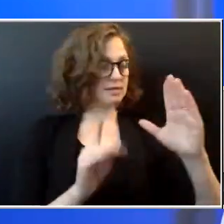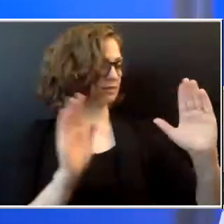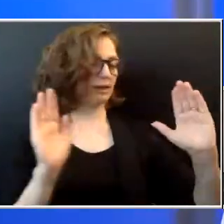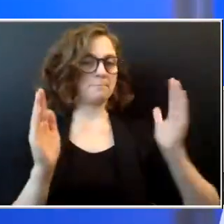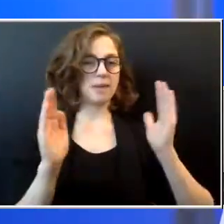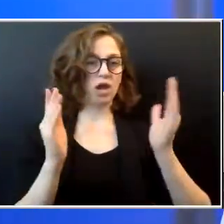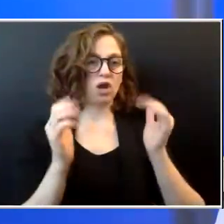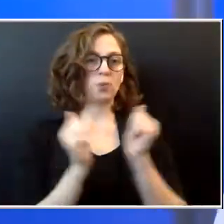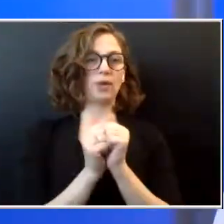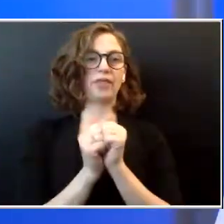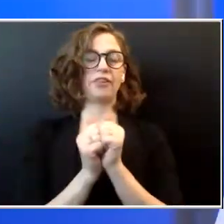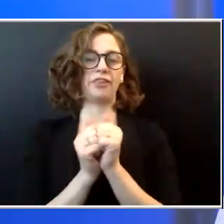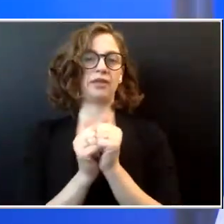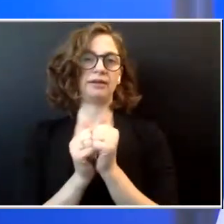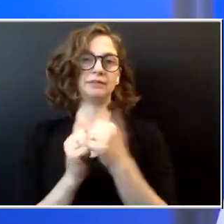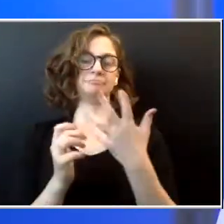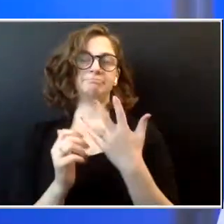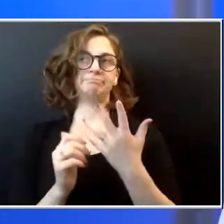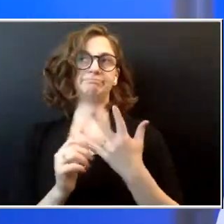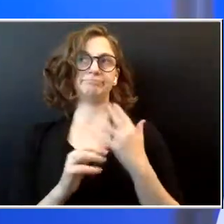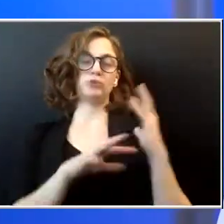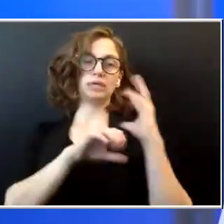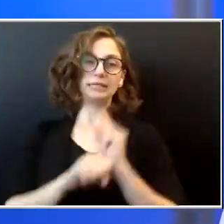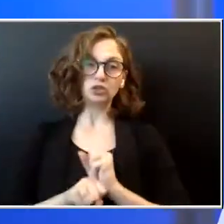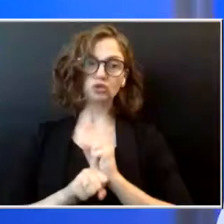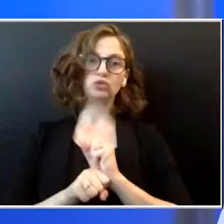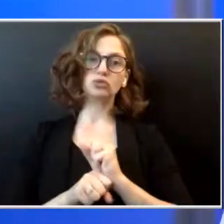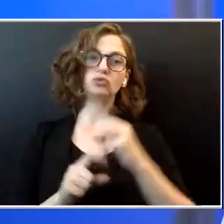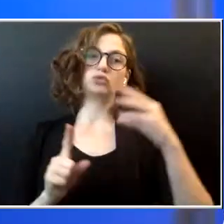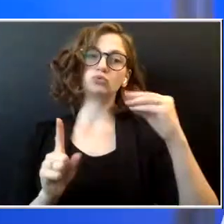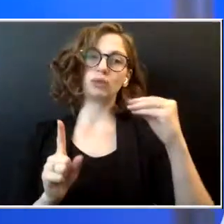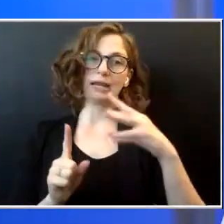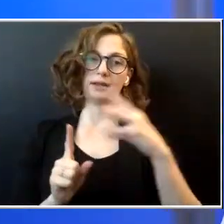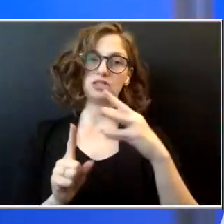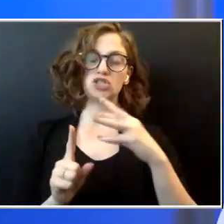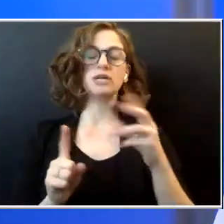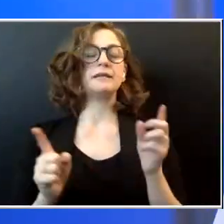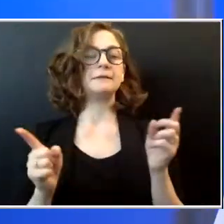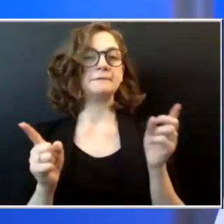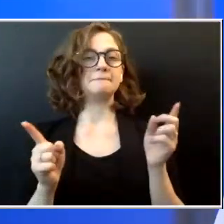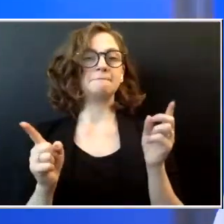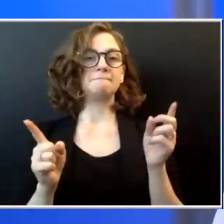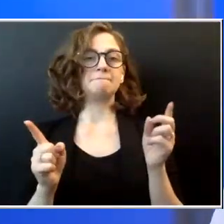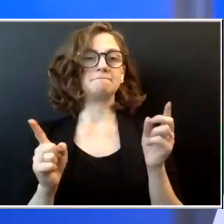conventional or standard radiation treatment, in preclinical models,